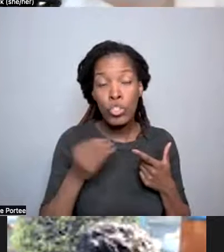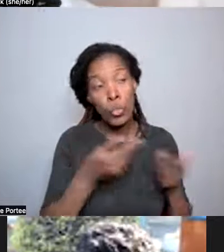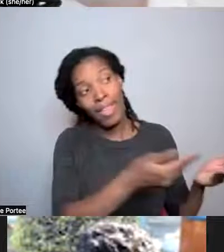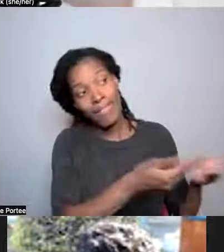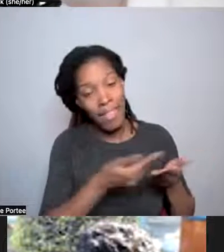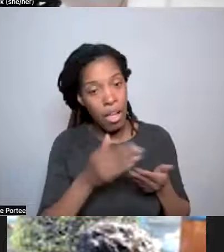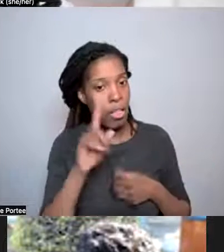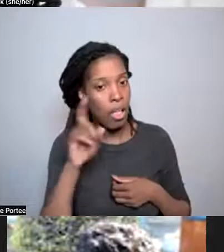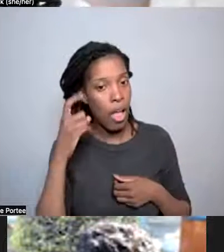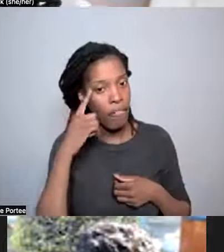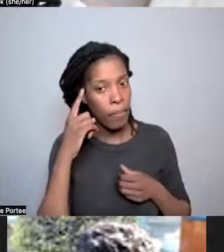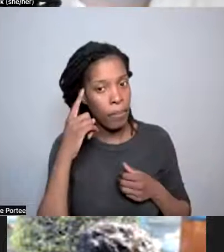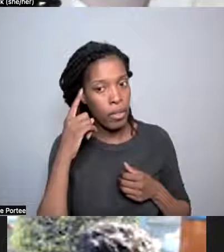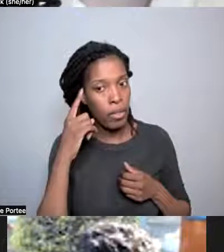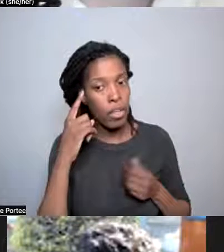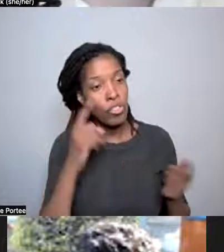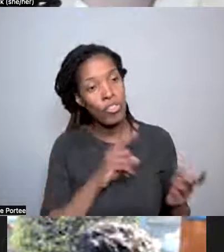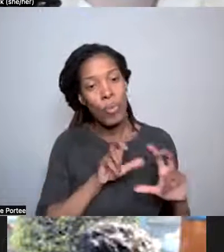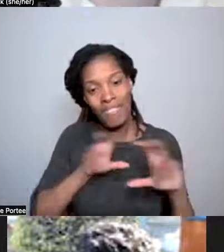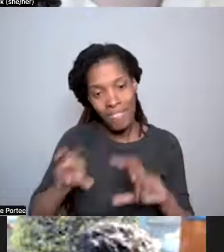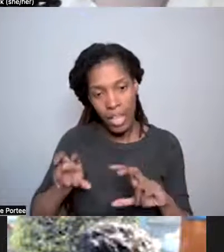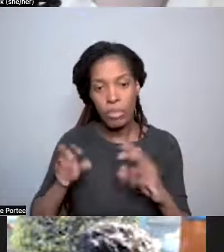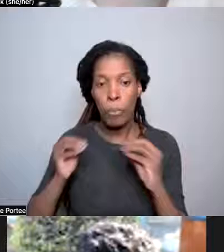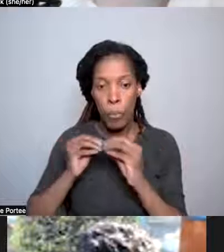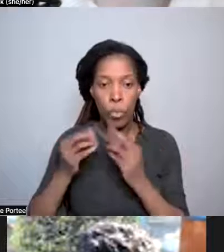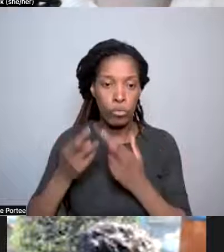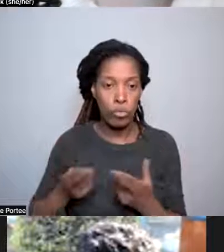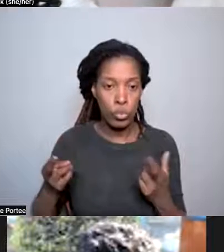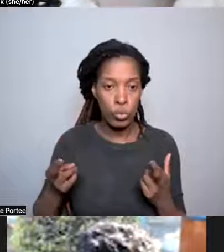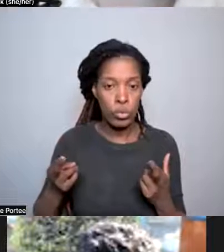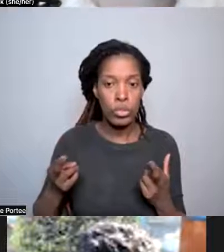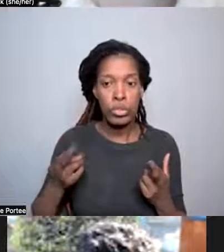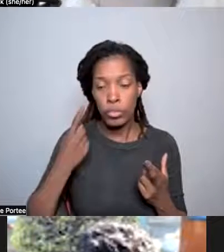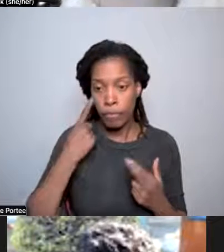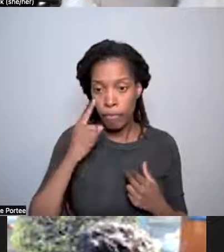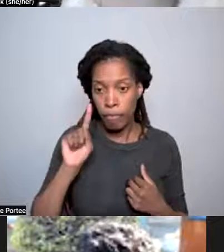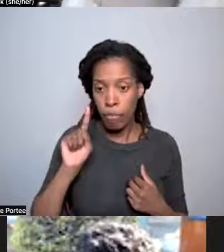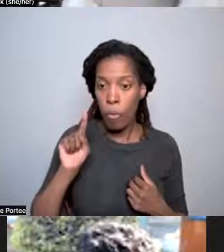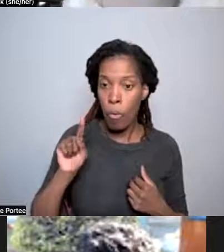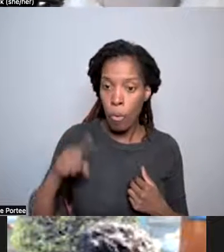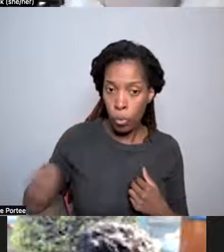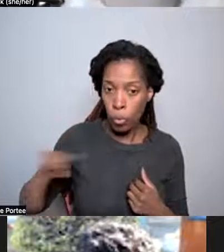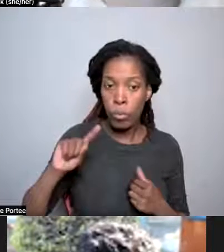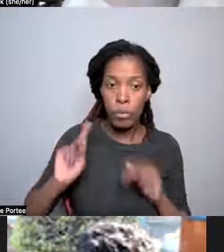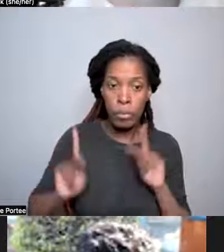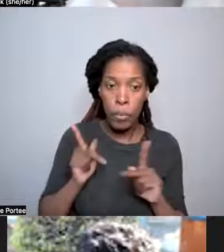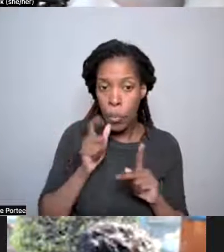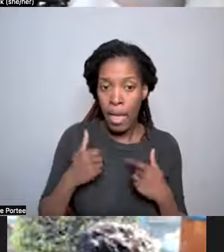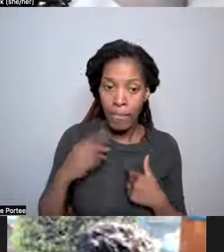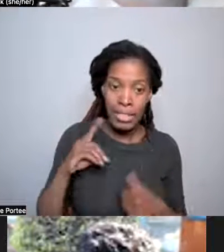government to invest more resources in the disabilities